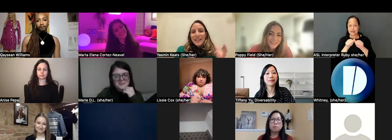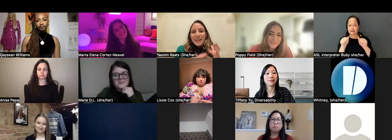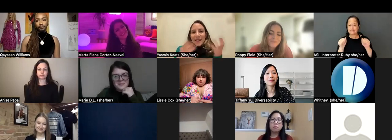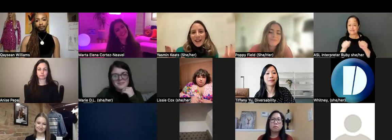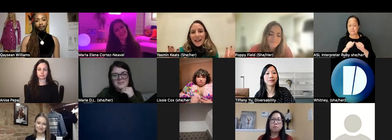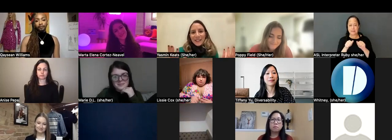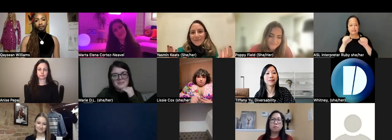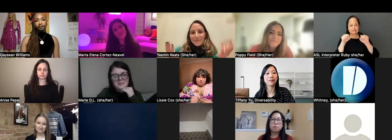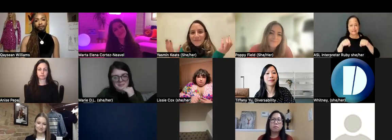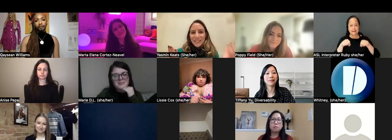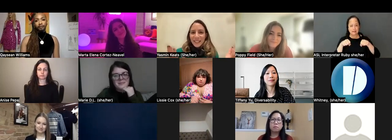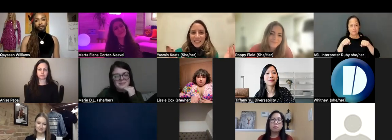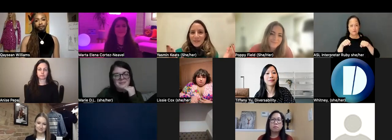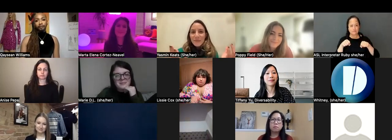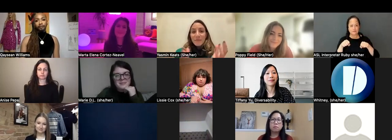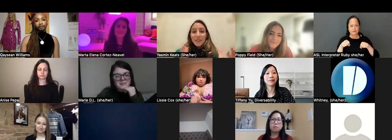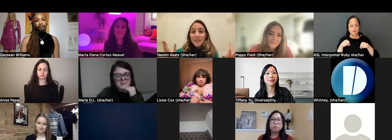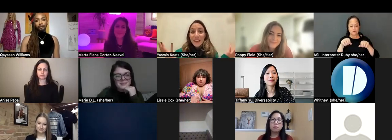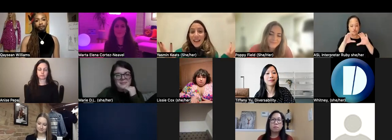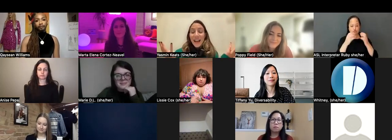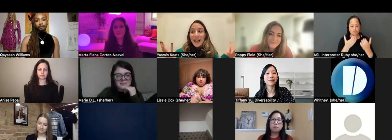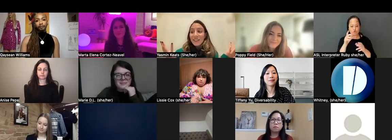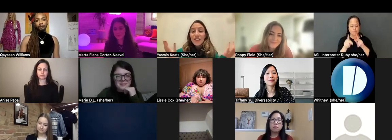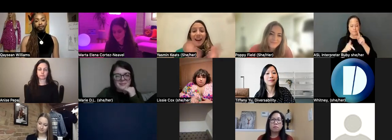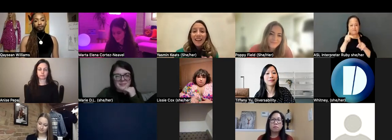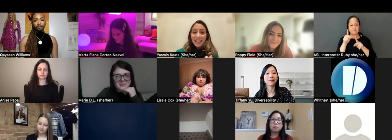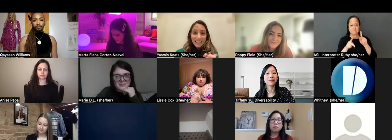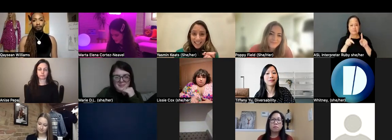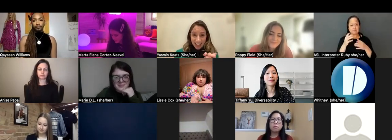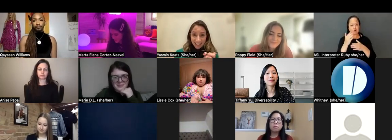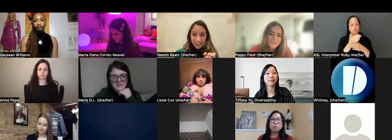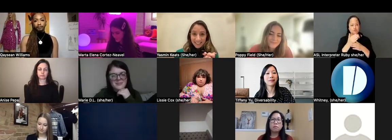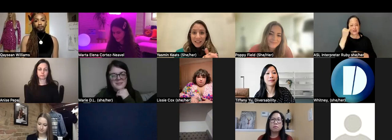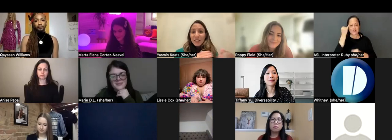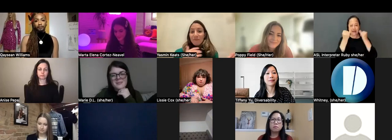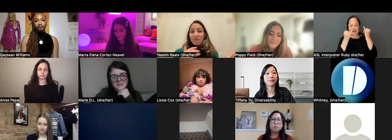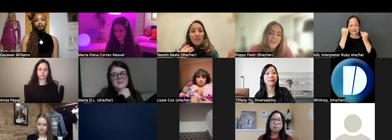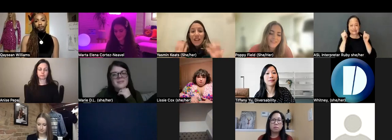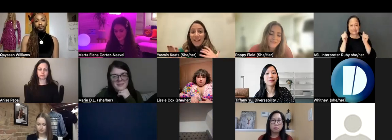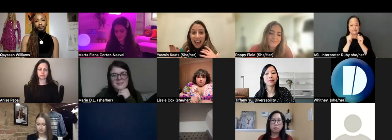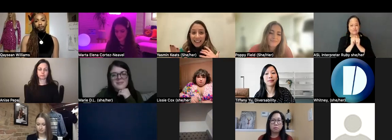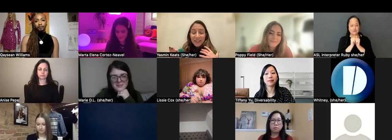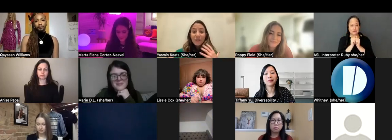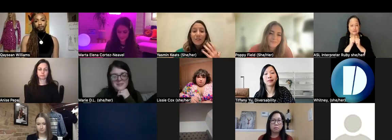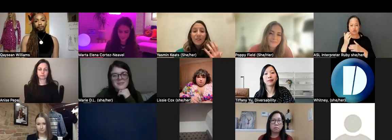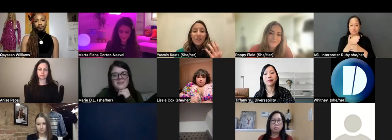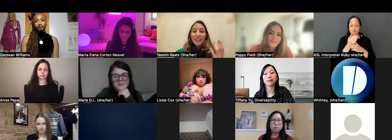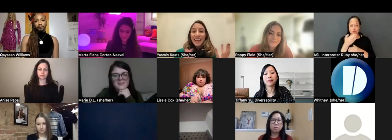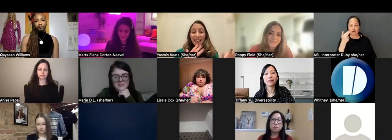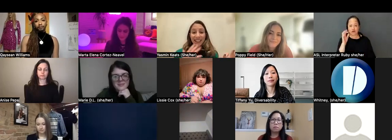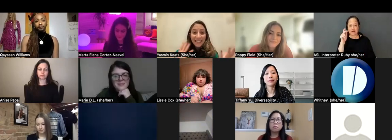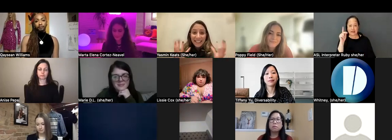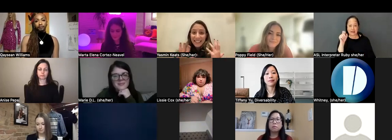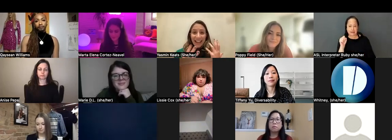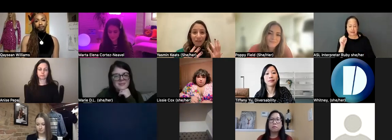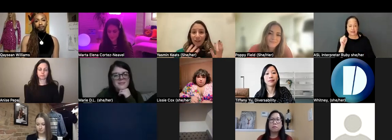enables this group of people to share ideas together, share hacks, also get